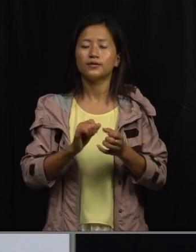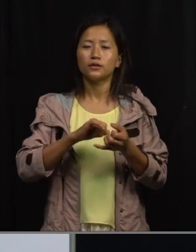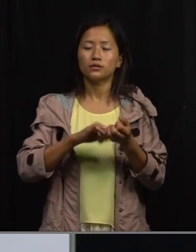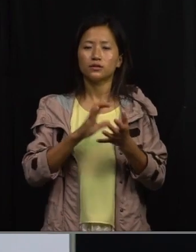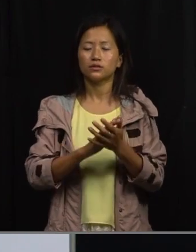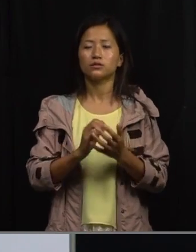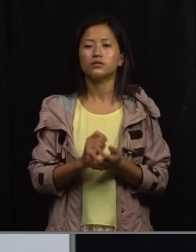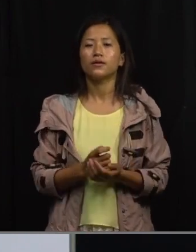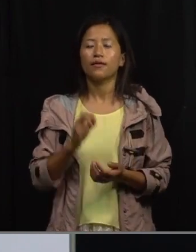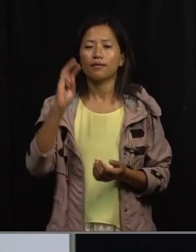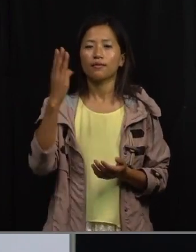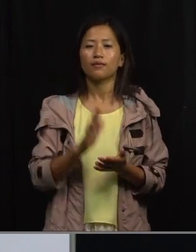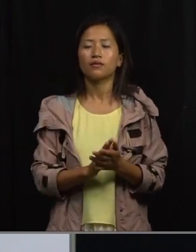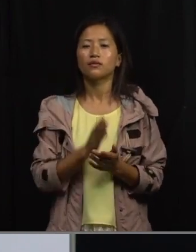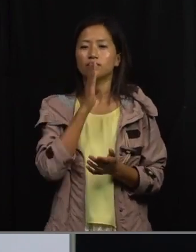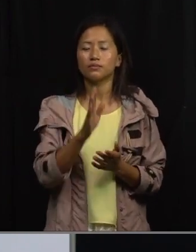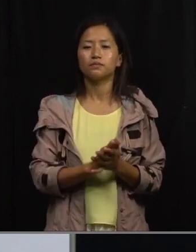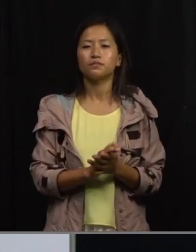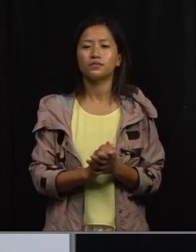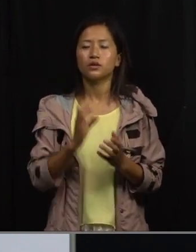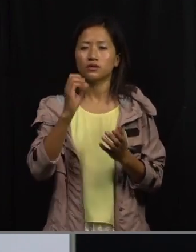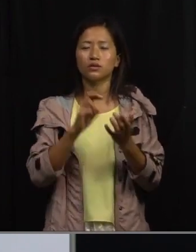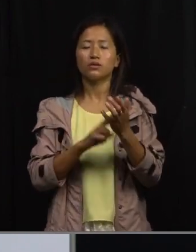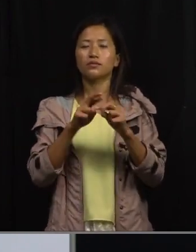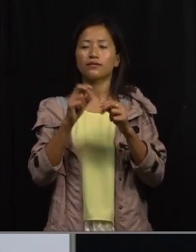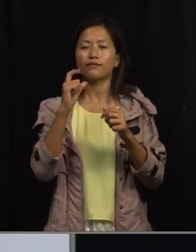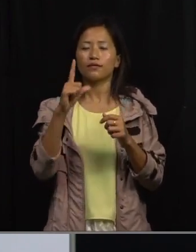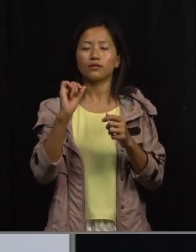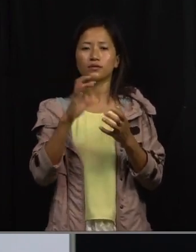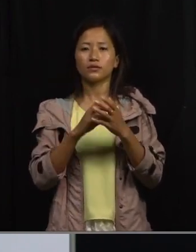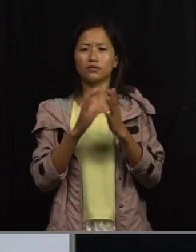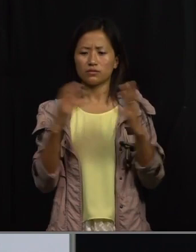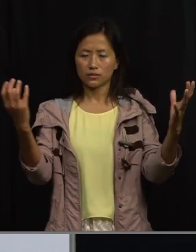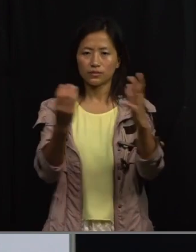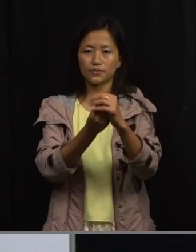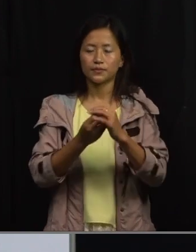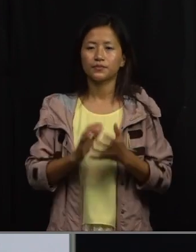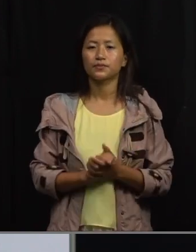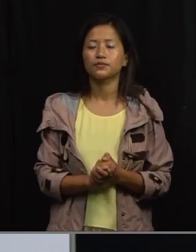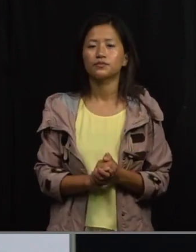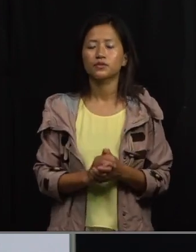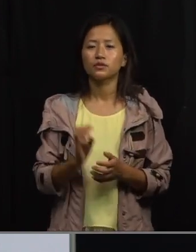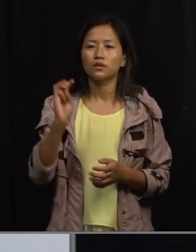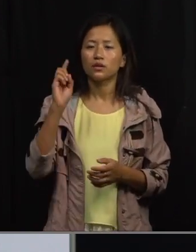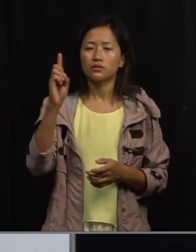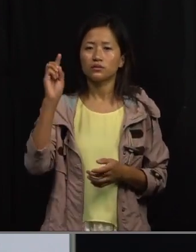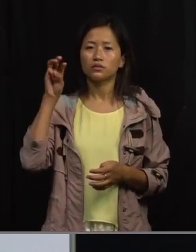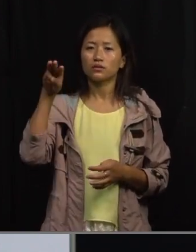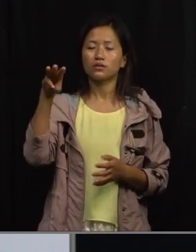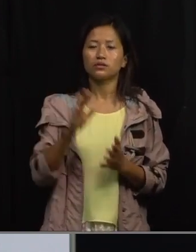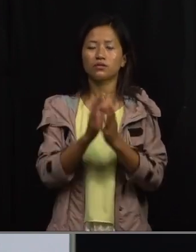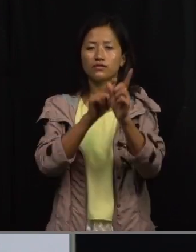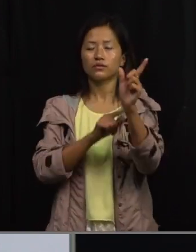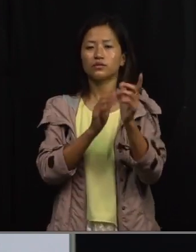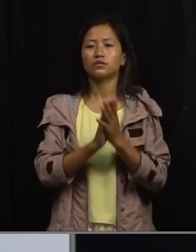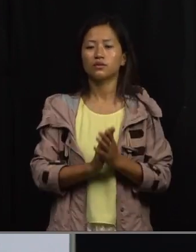And the third reason that is because of conflicts within their groups. And so, for thousands of years,